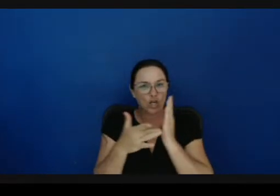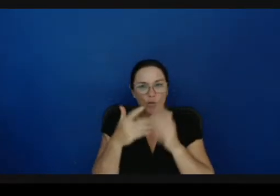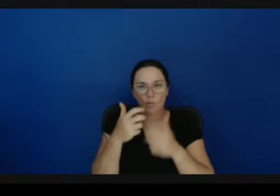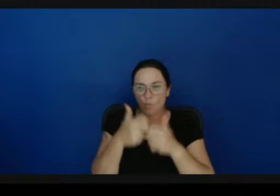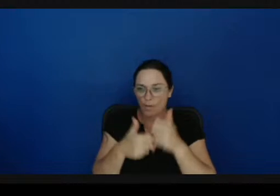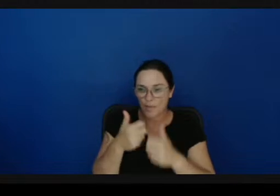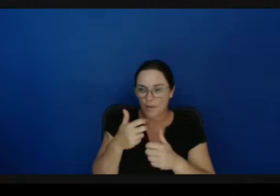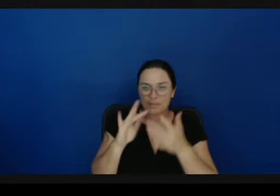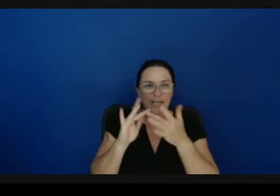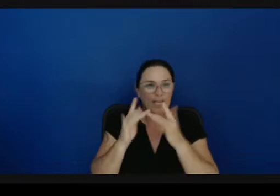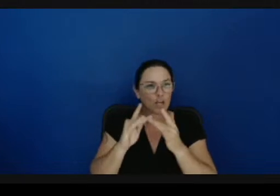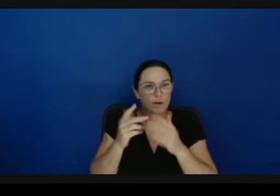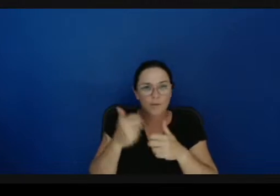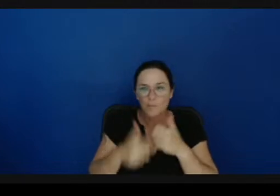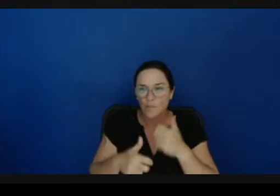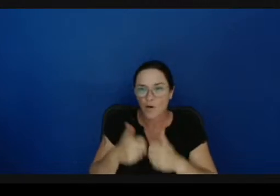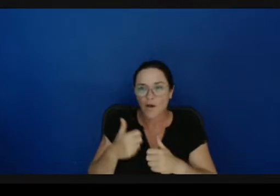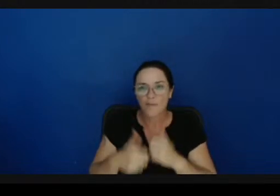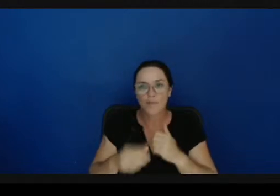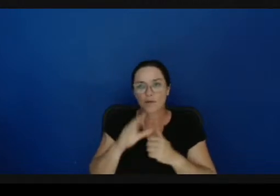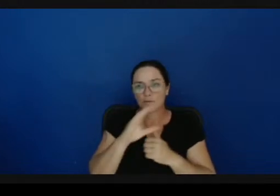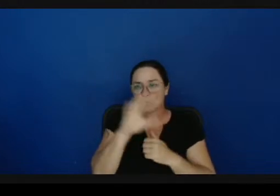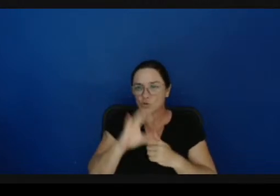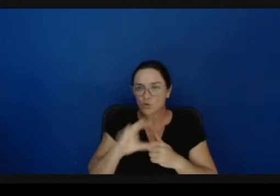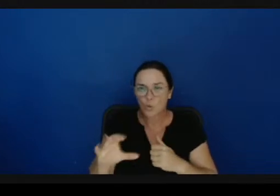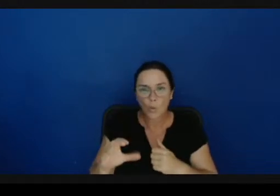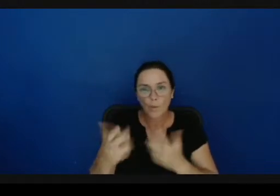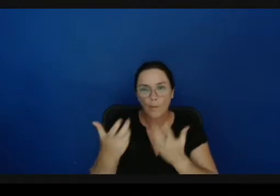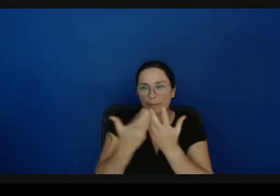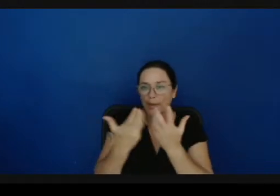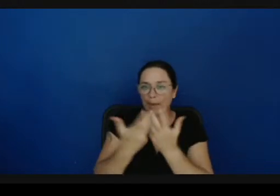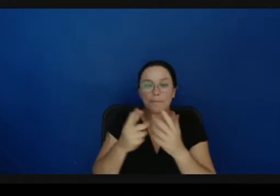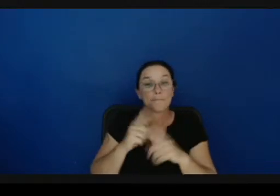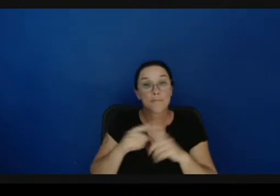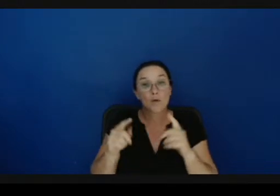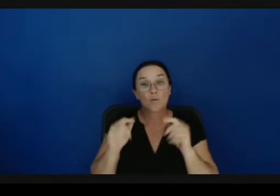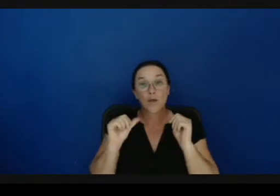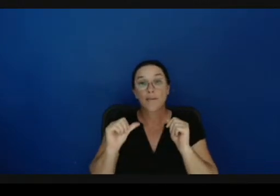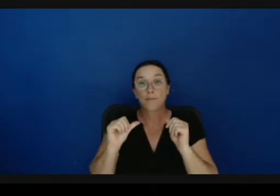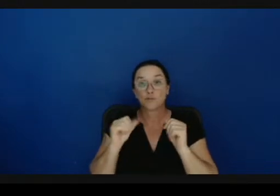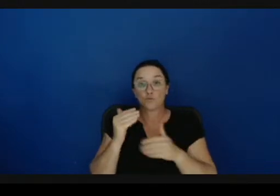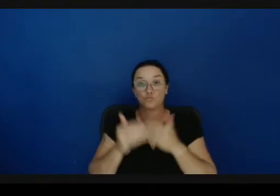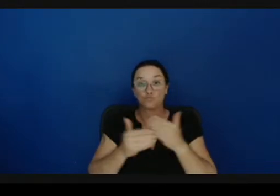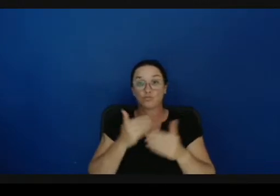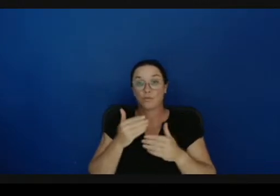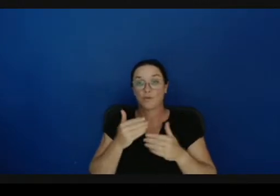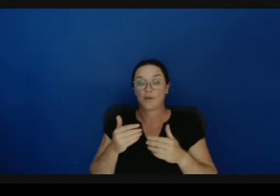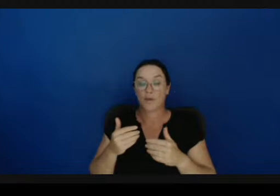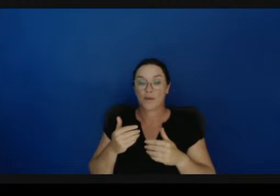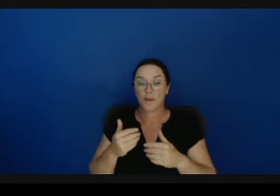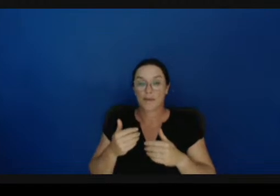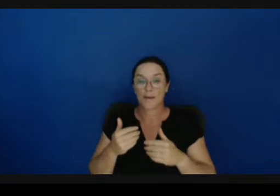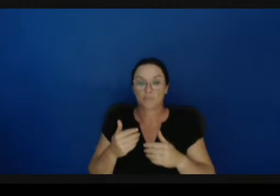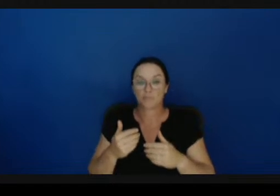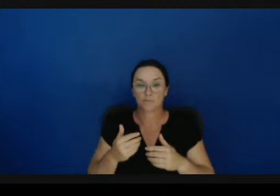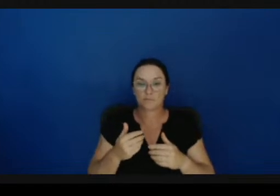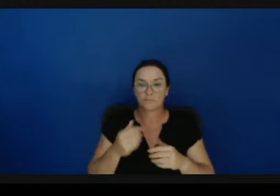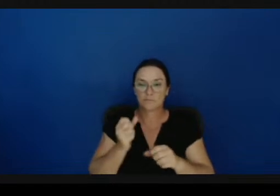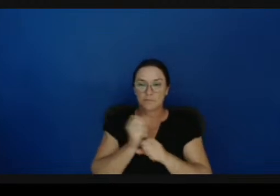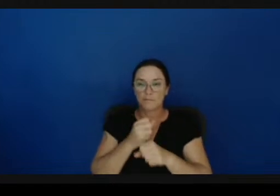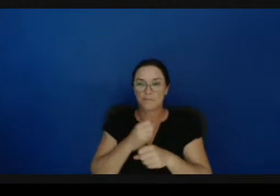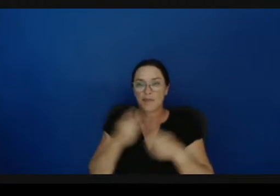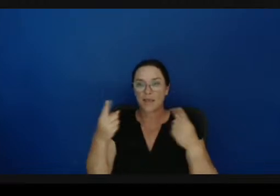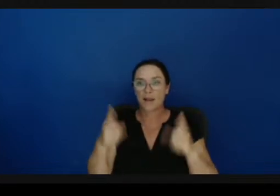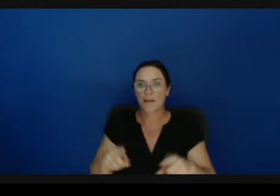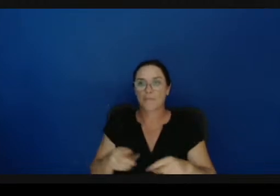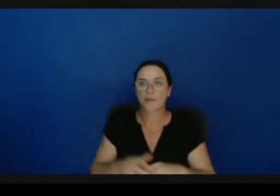issues, Zoom issues, compatibility, but we still were able to get it out there. And that was at the end of the day, the most important